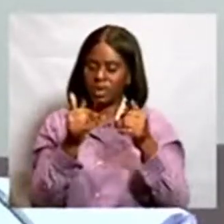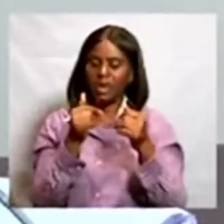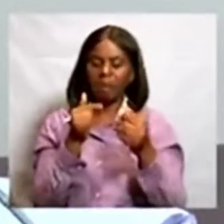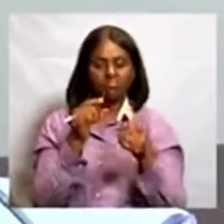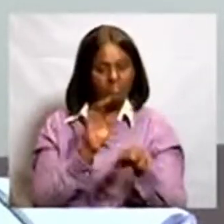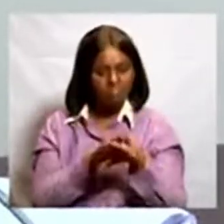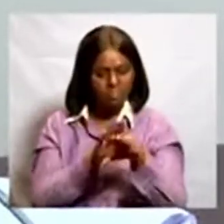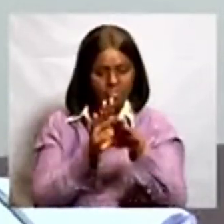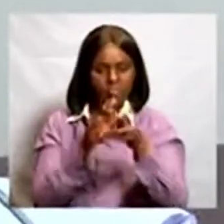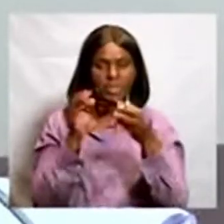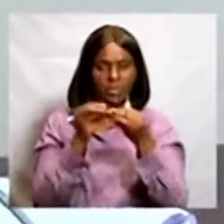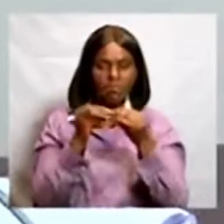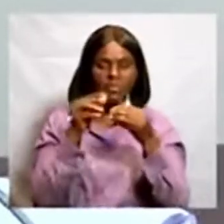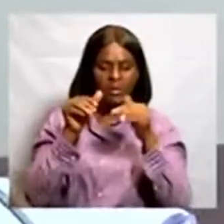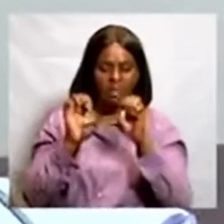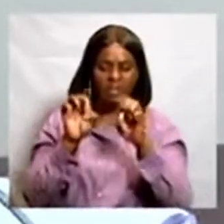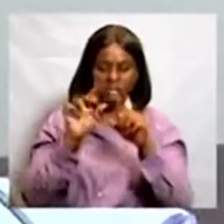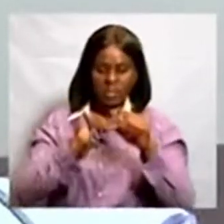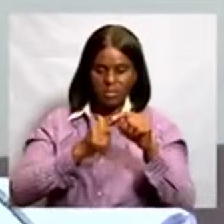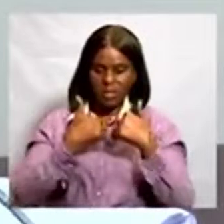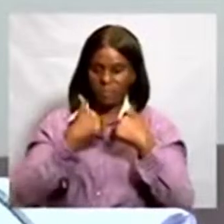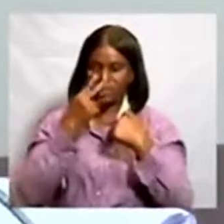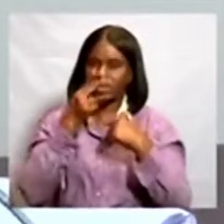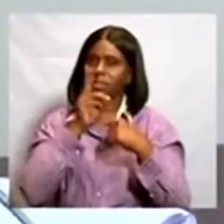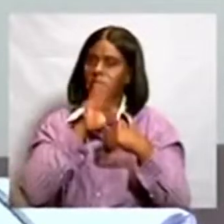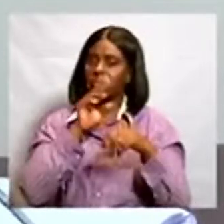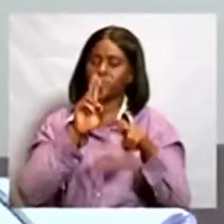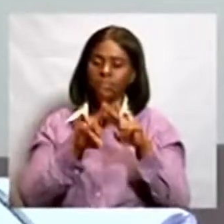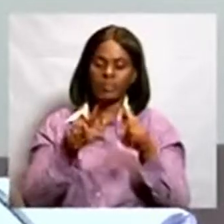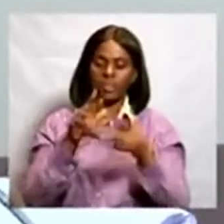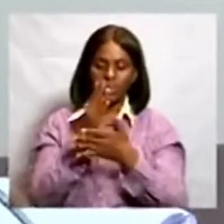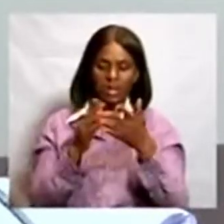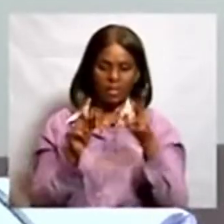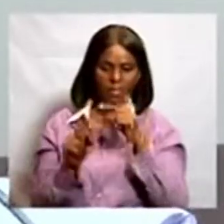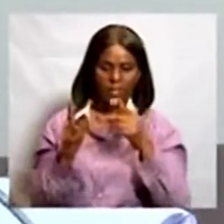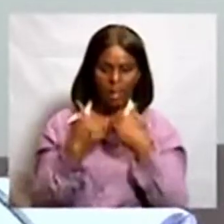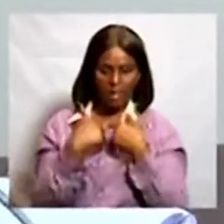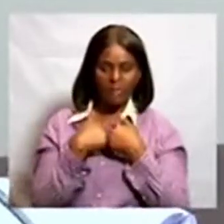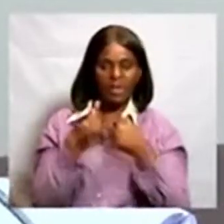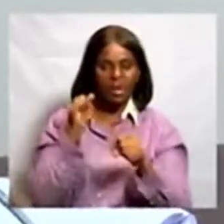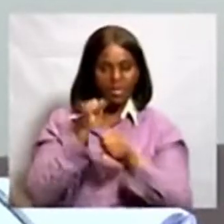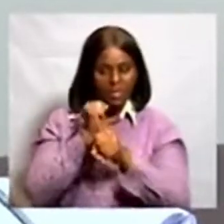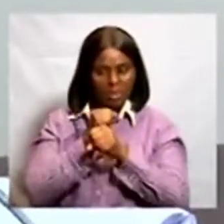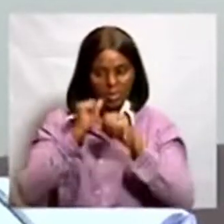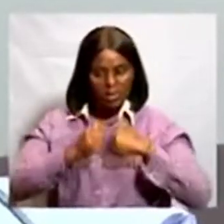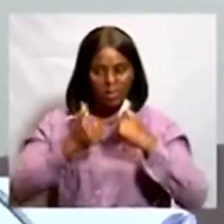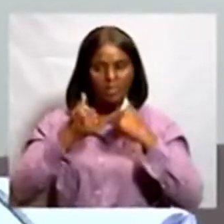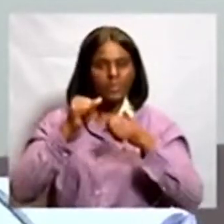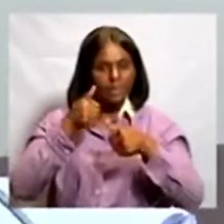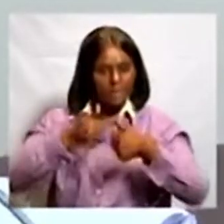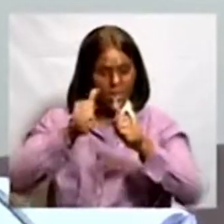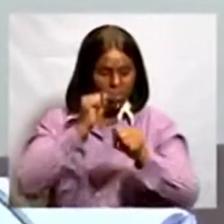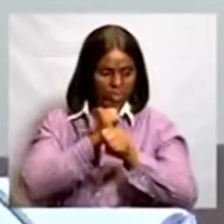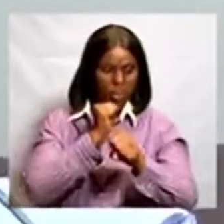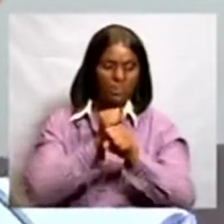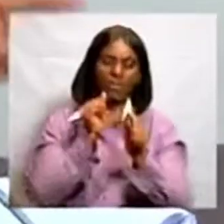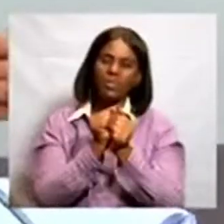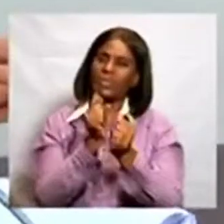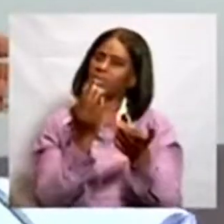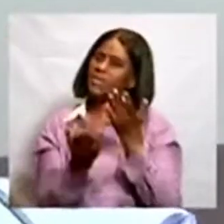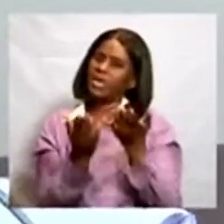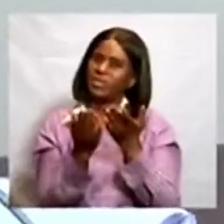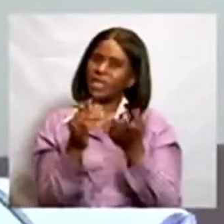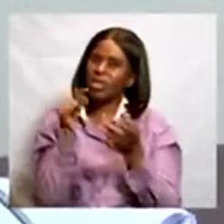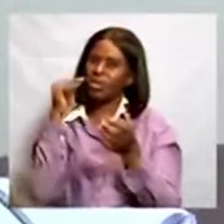pursue further education. We've seen, Chair, that some people have sought employment and have been employed with the maybe